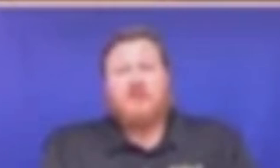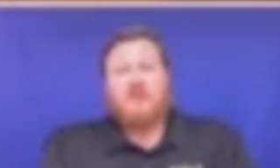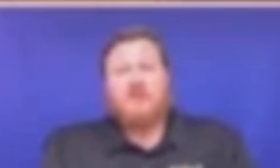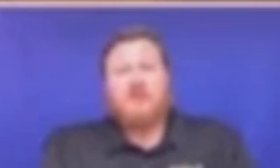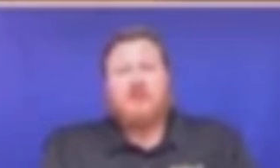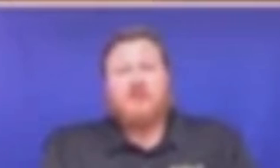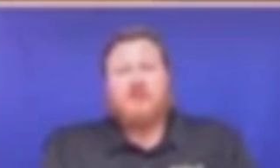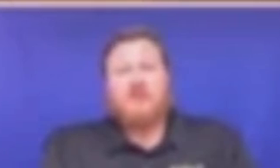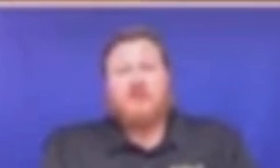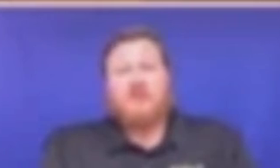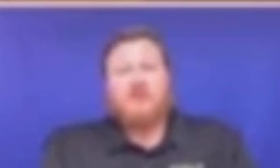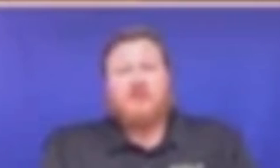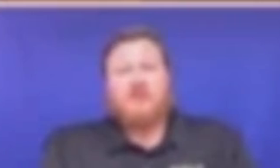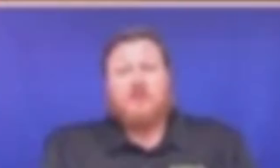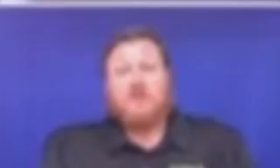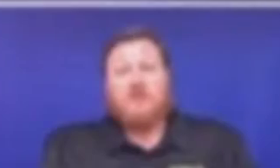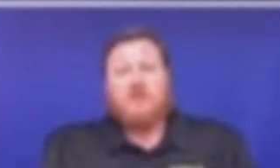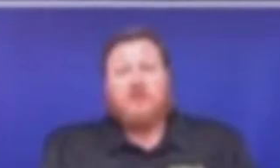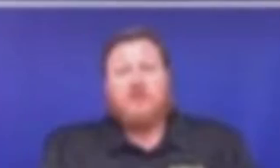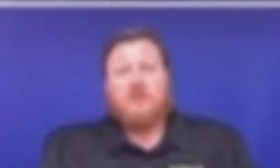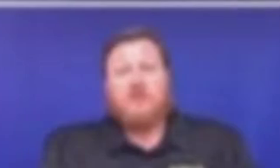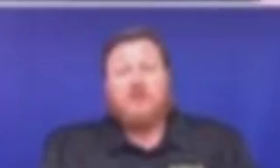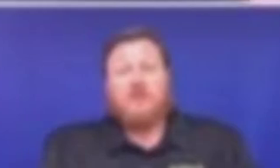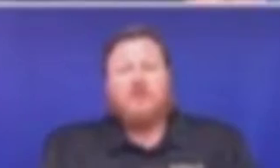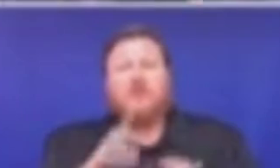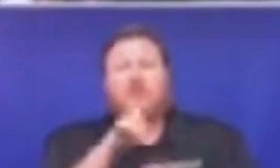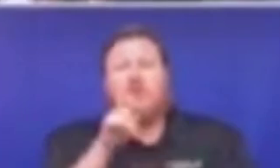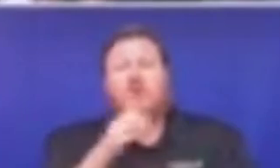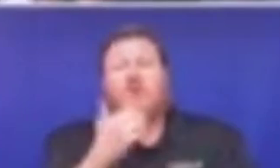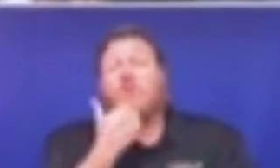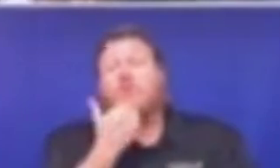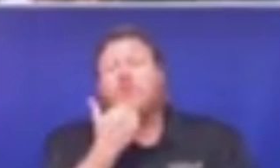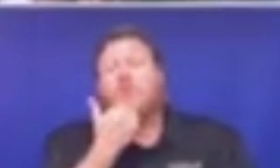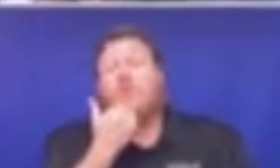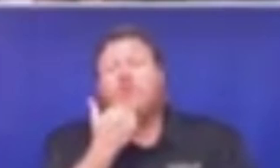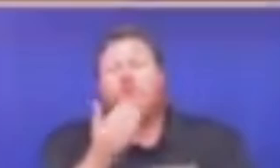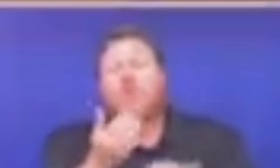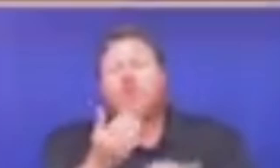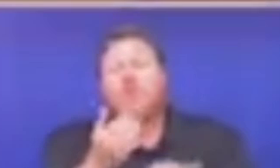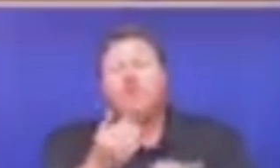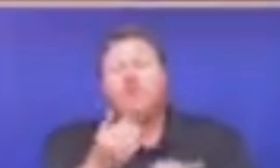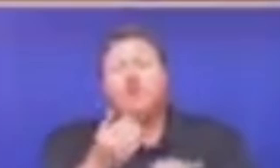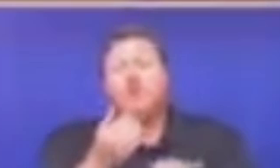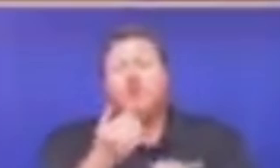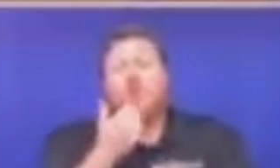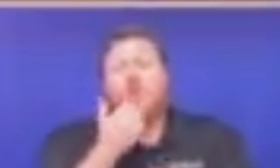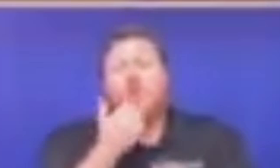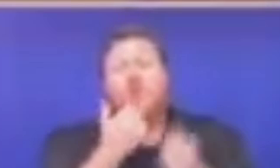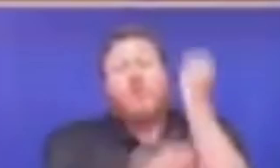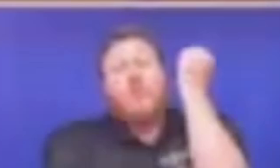President, whose poverty are you referring to be prioritizing?